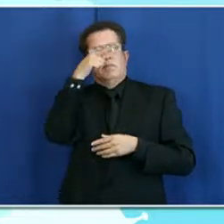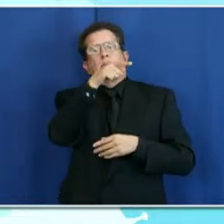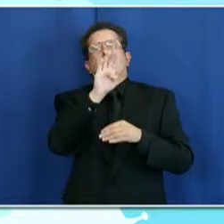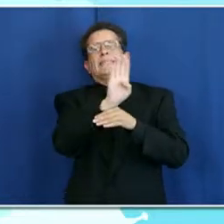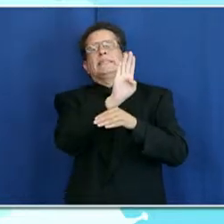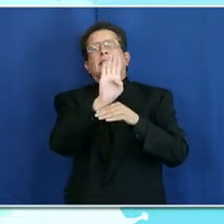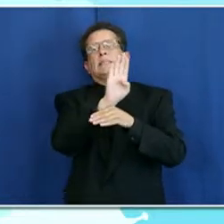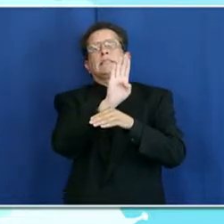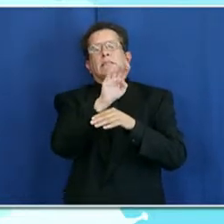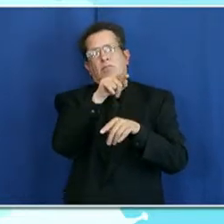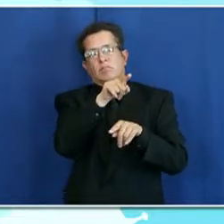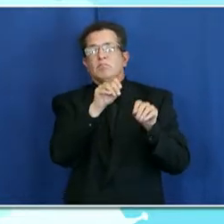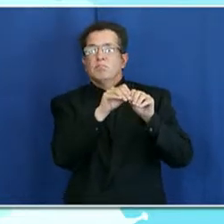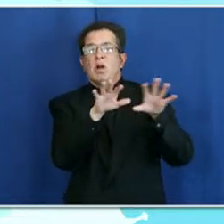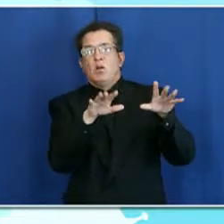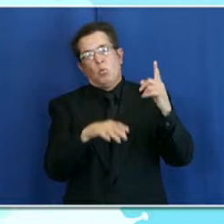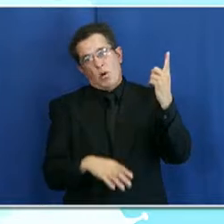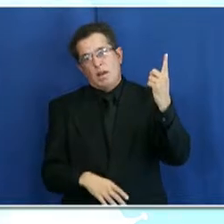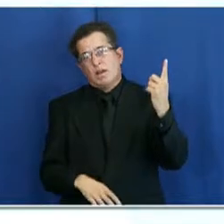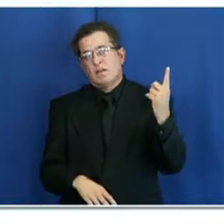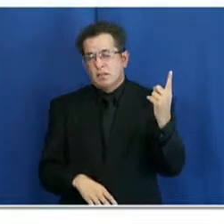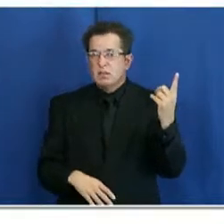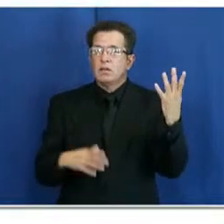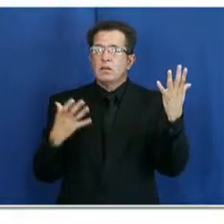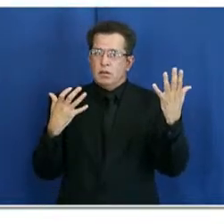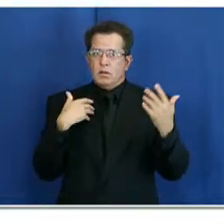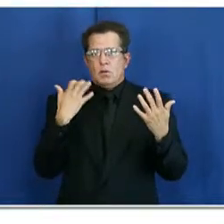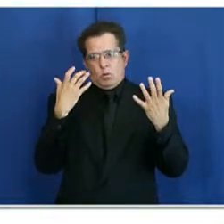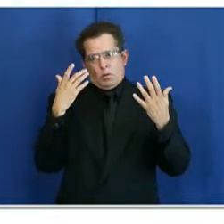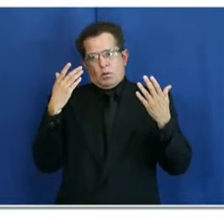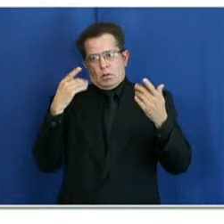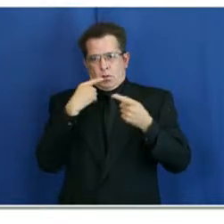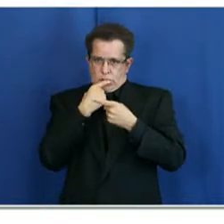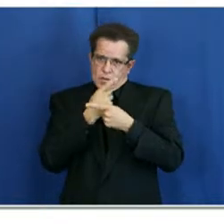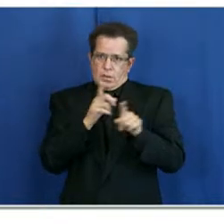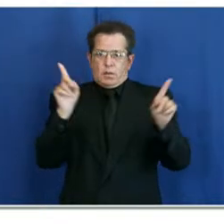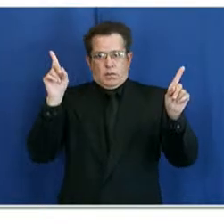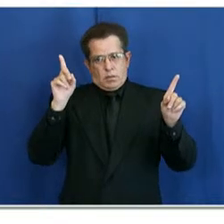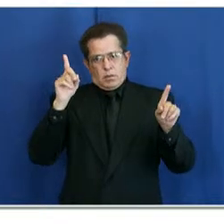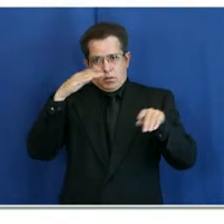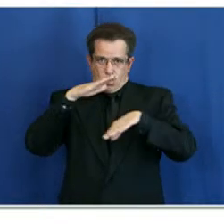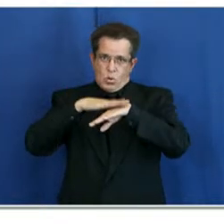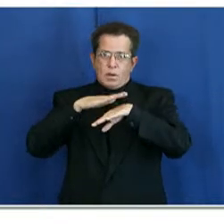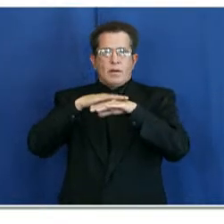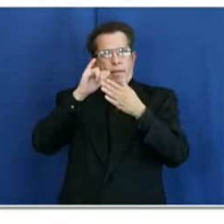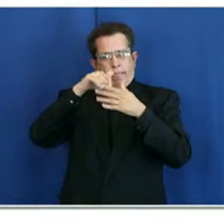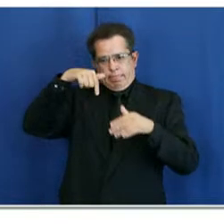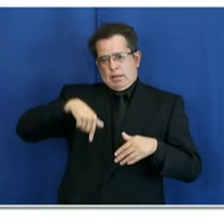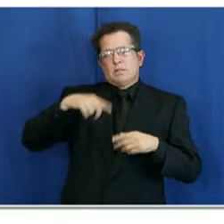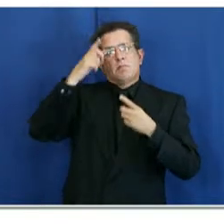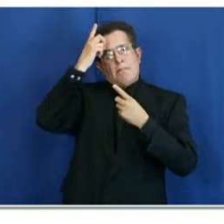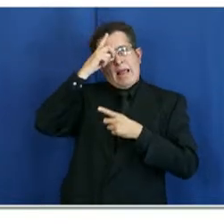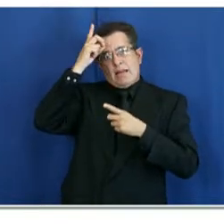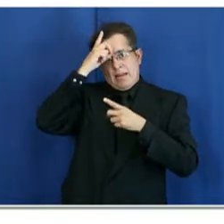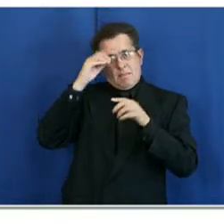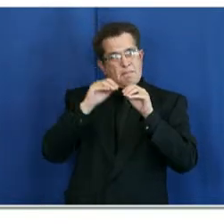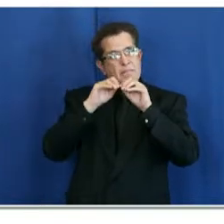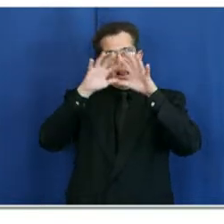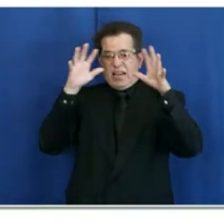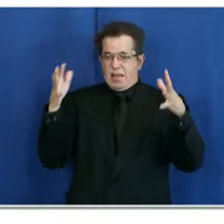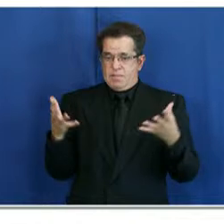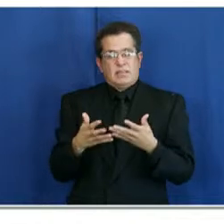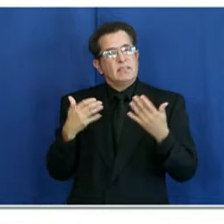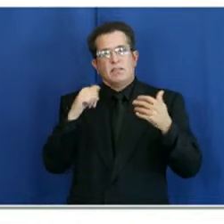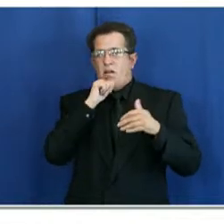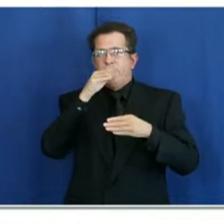business. In closing, I would like to stress that this pandemic is not over yet. Every one of us has